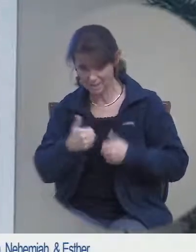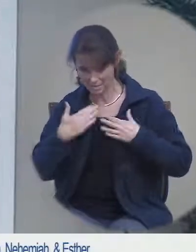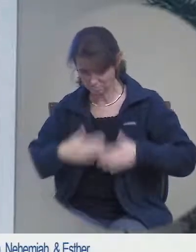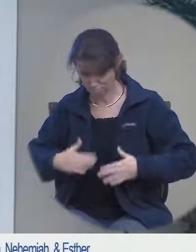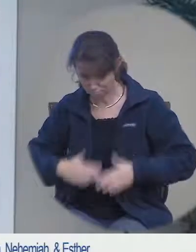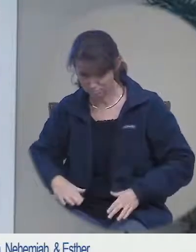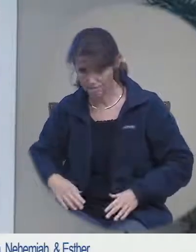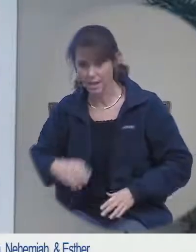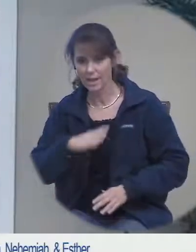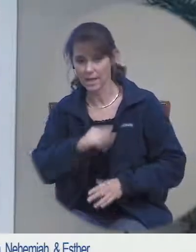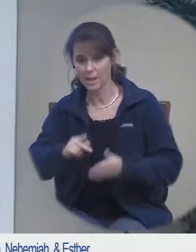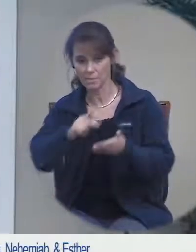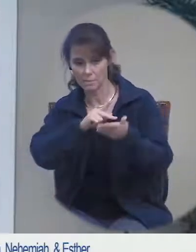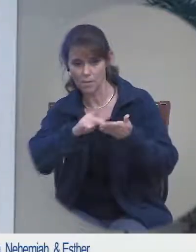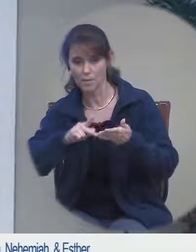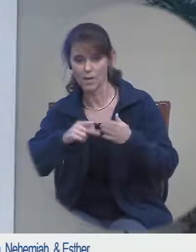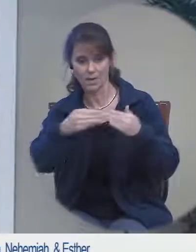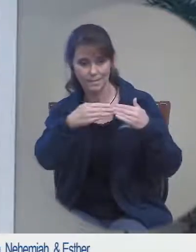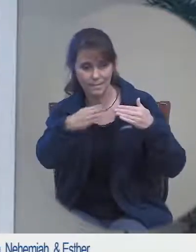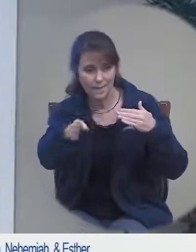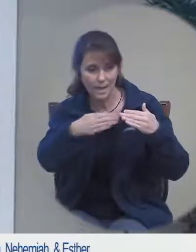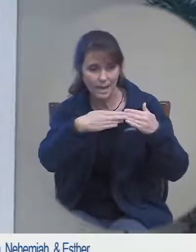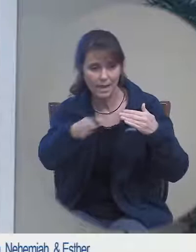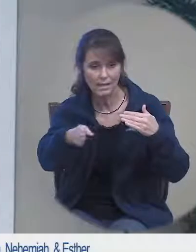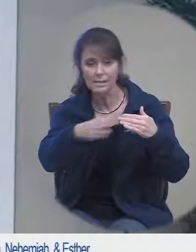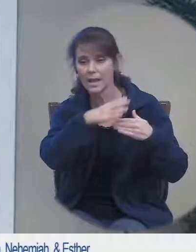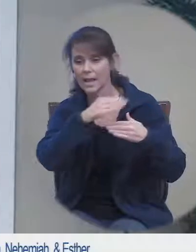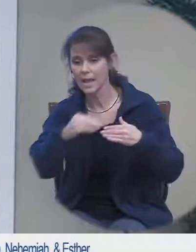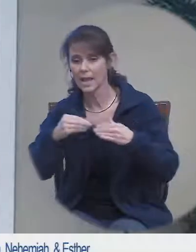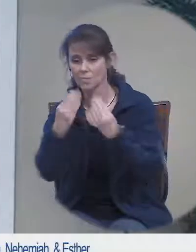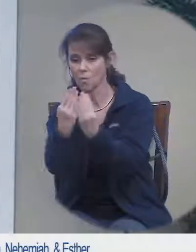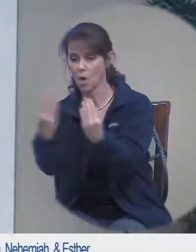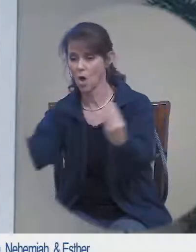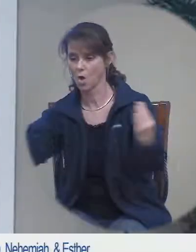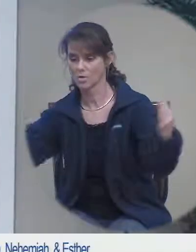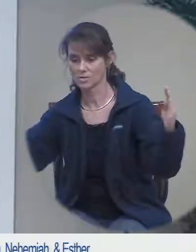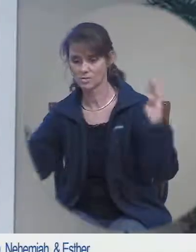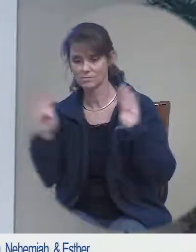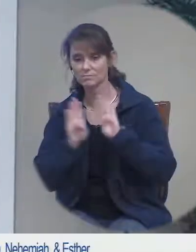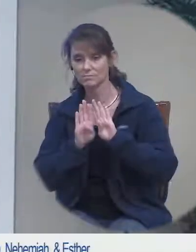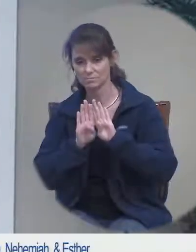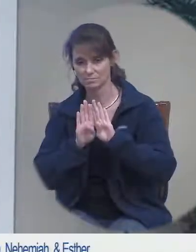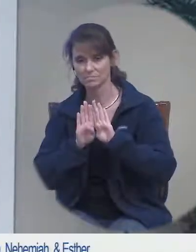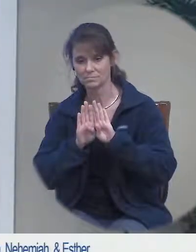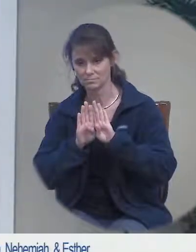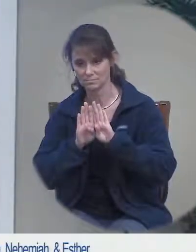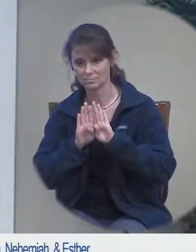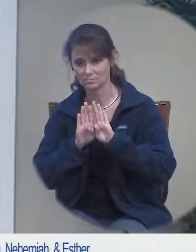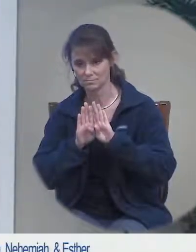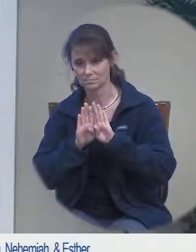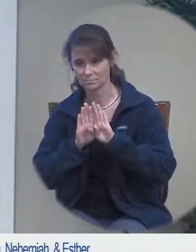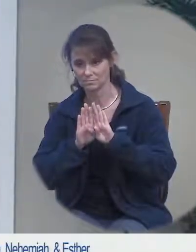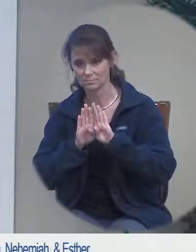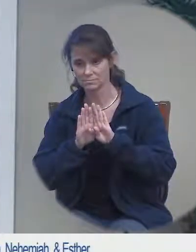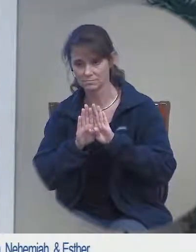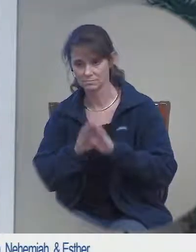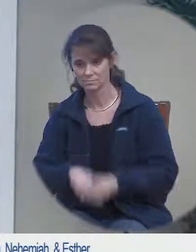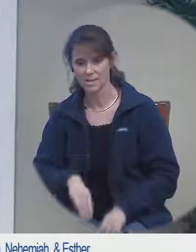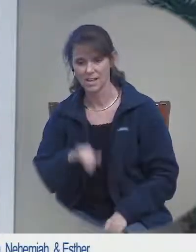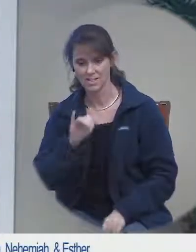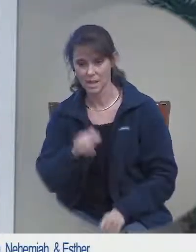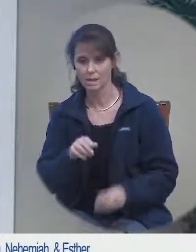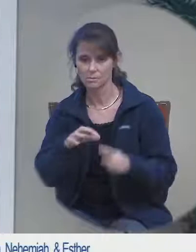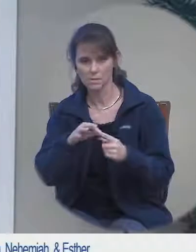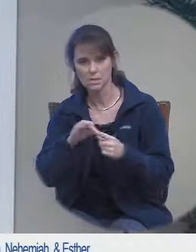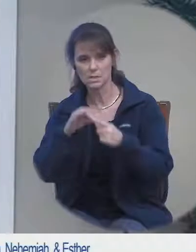the gates, and the walls." We don't know how long it transpired between the building of the wall and this dedication of the